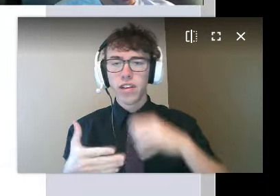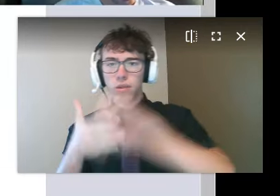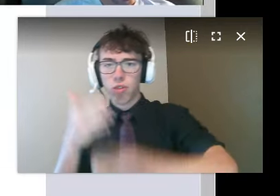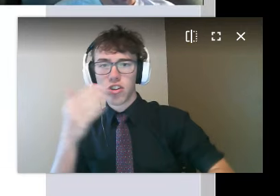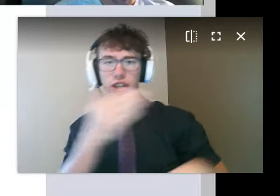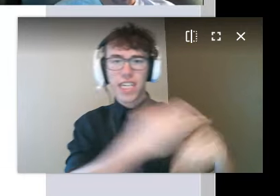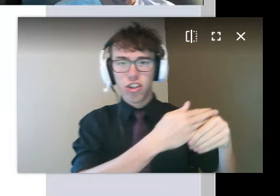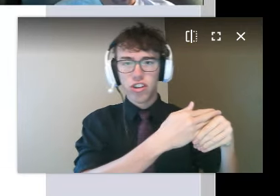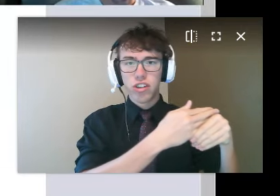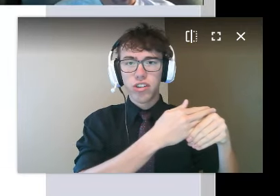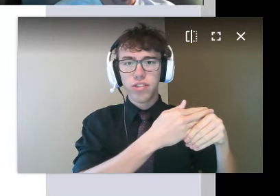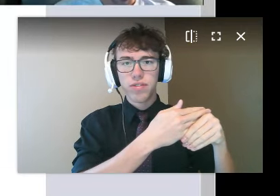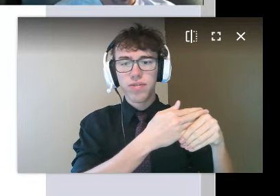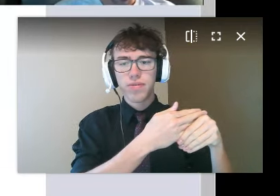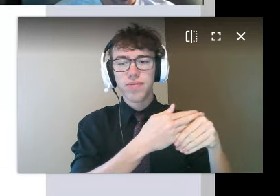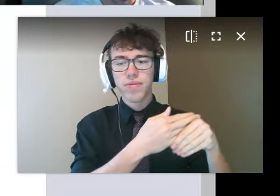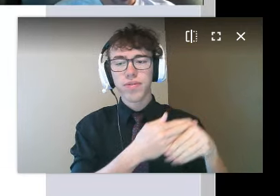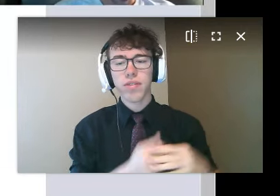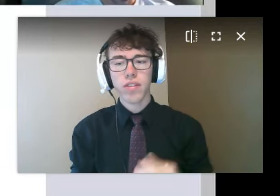Subtraction.